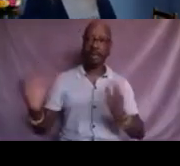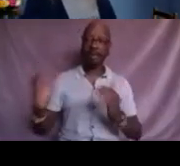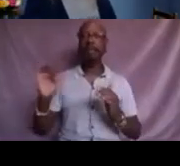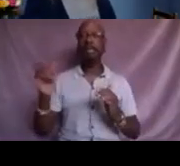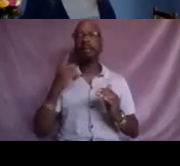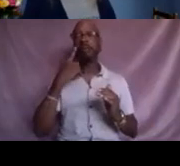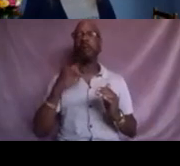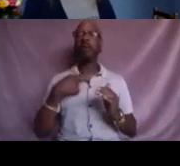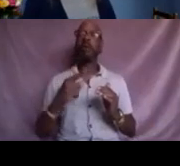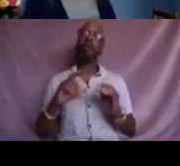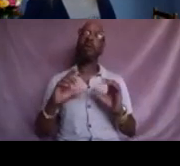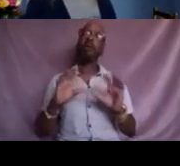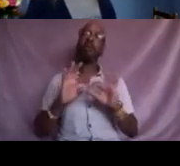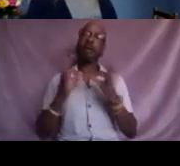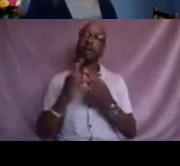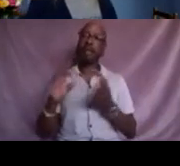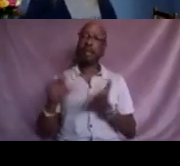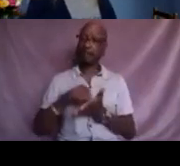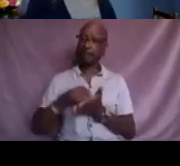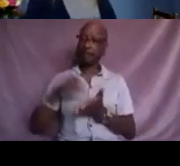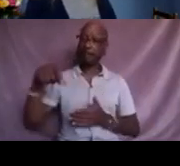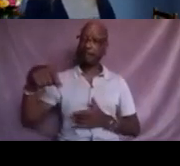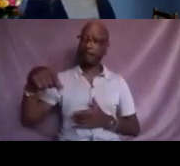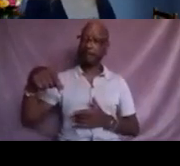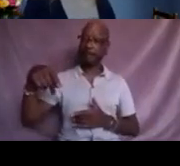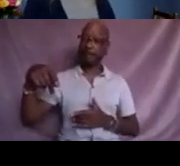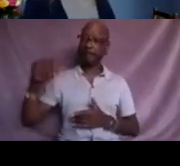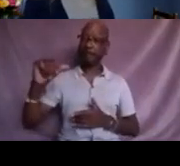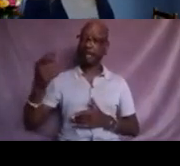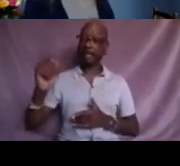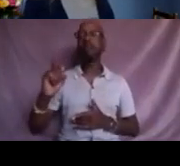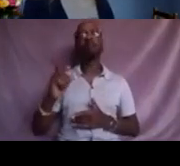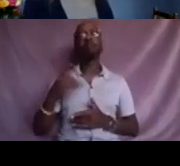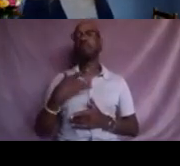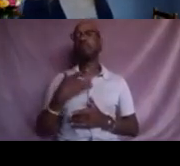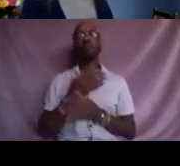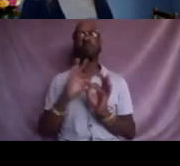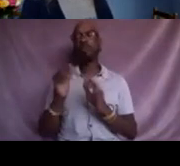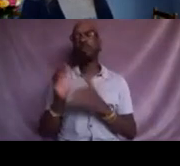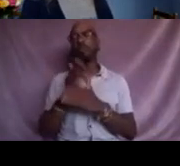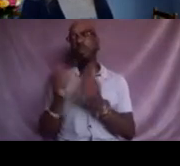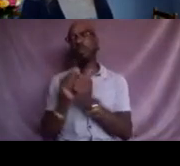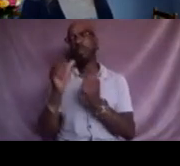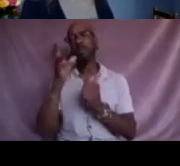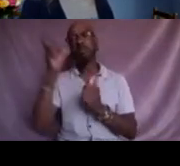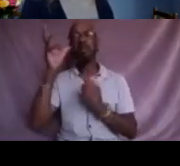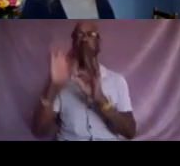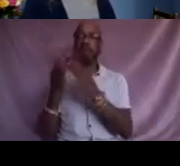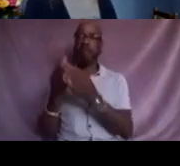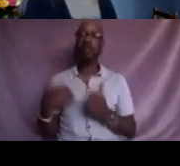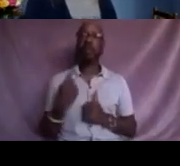So again, feel free to share that with families. And I've got our Classroom for Staff page here as well. Actually, the one thing I don't have